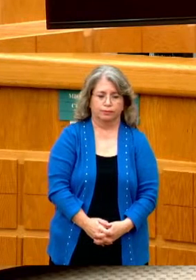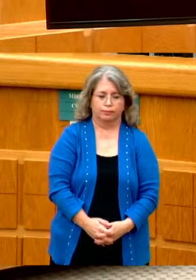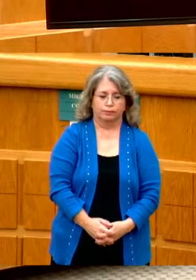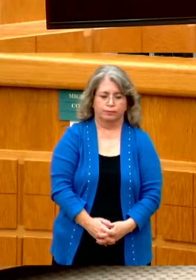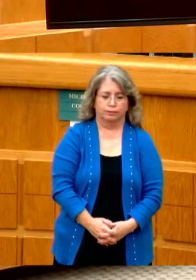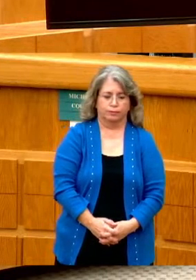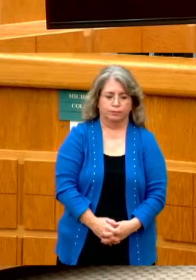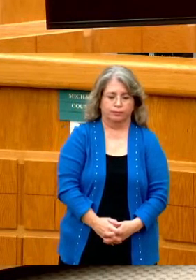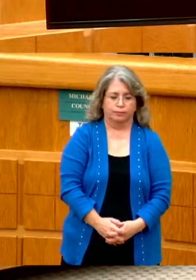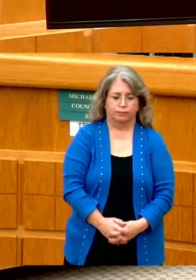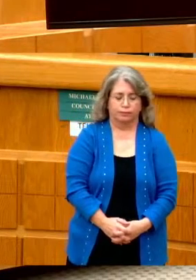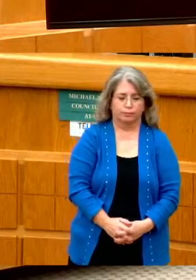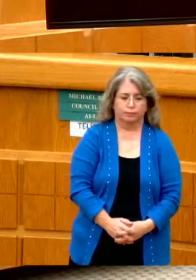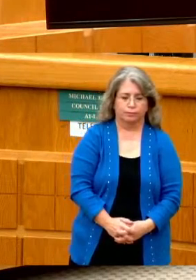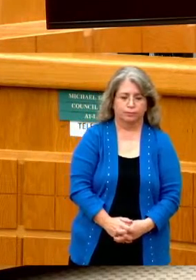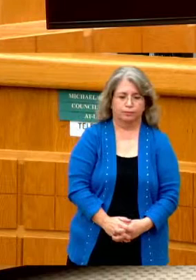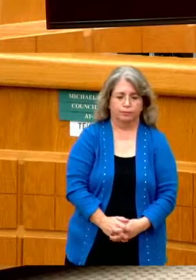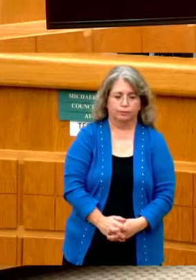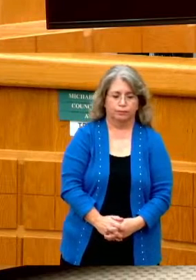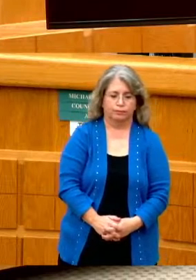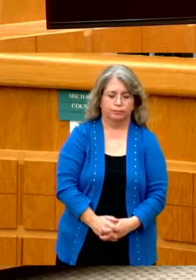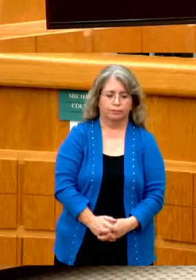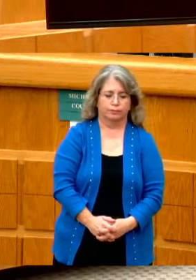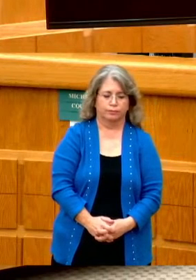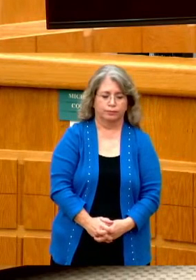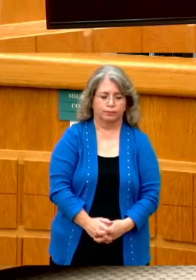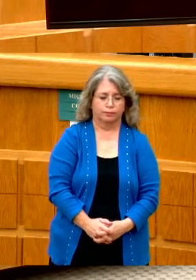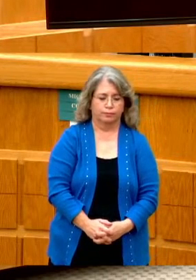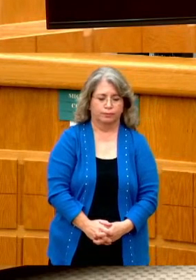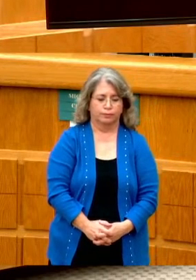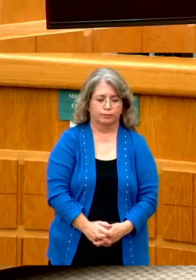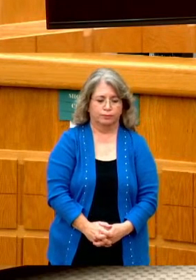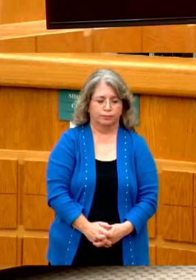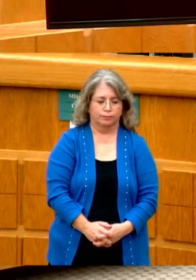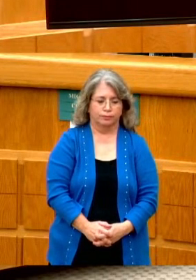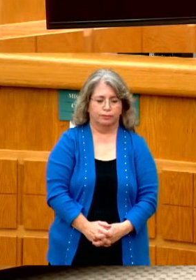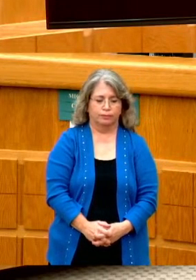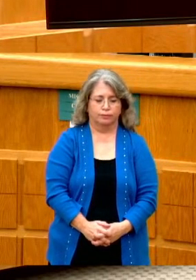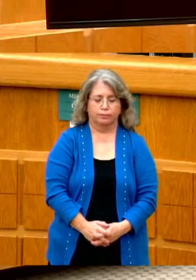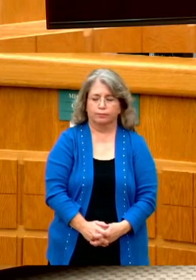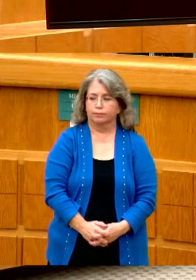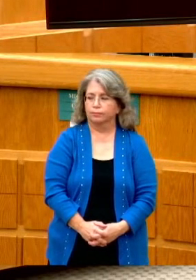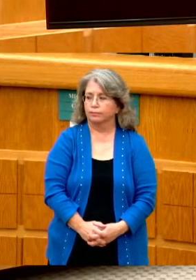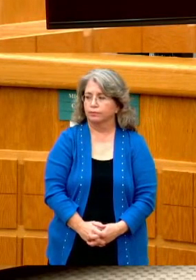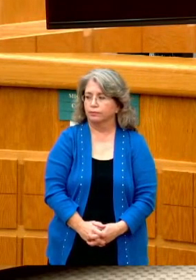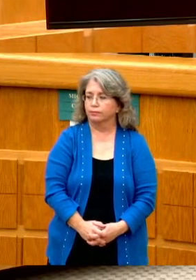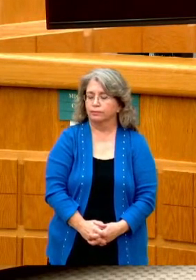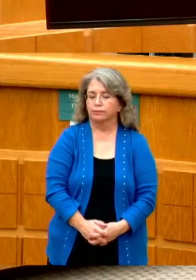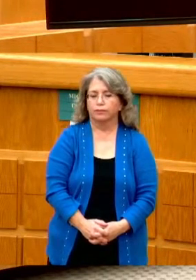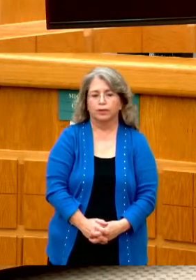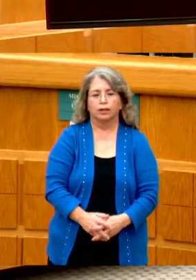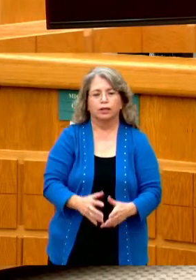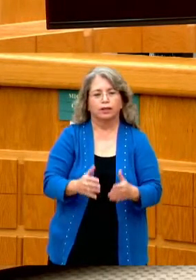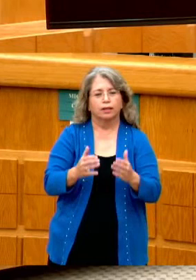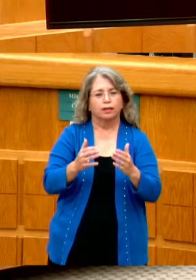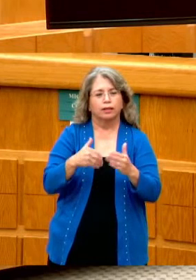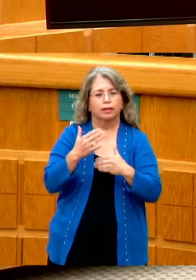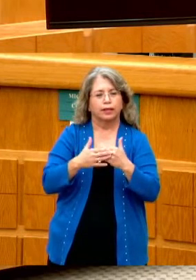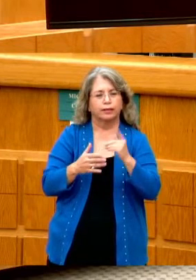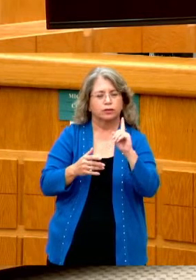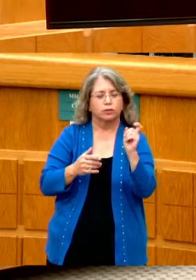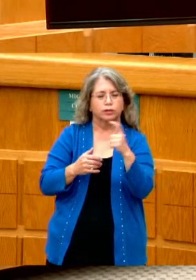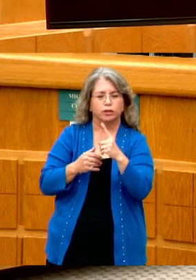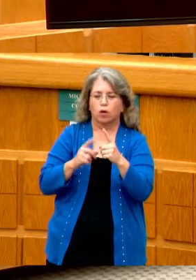cobrando, consulte con su proveedor de seguro para saber si va a cubrir ese costo. Next question. Where is the Health